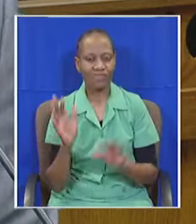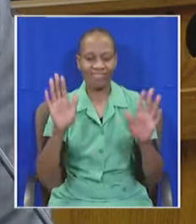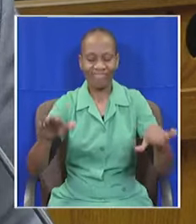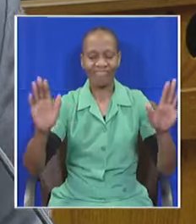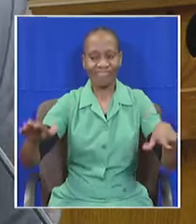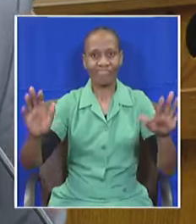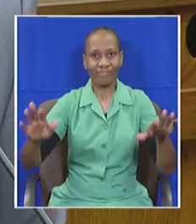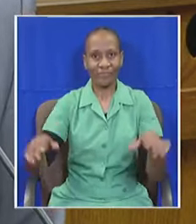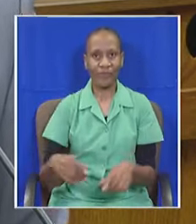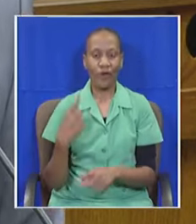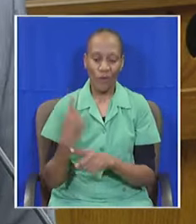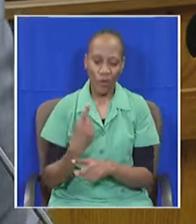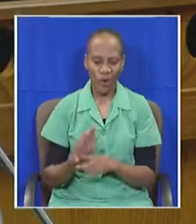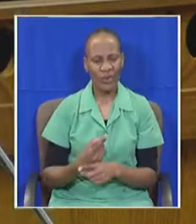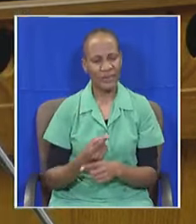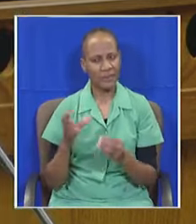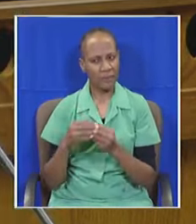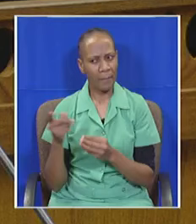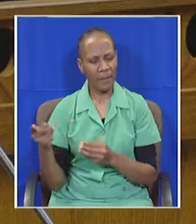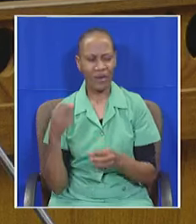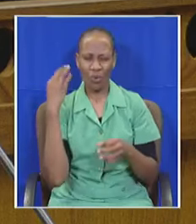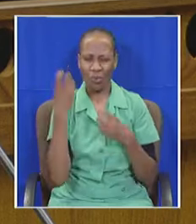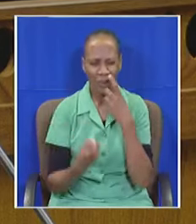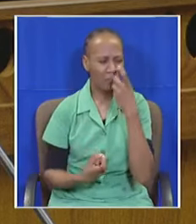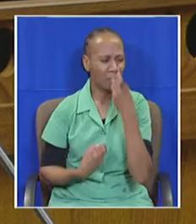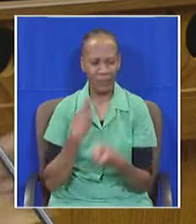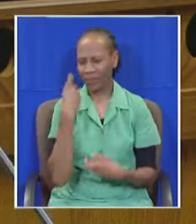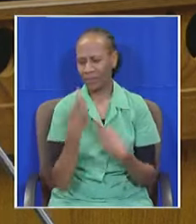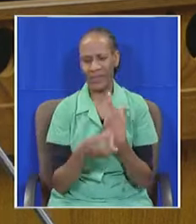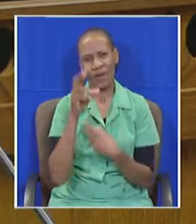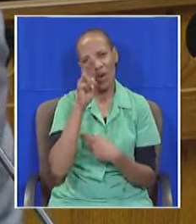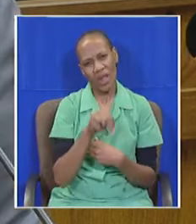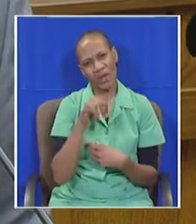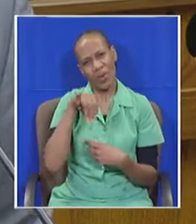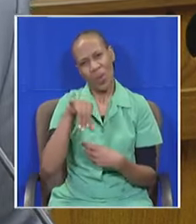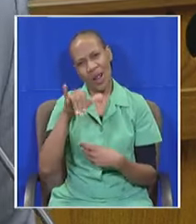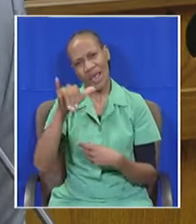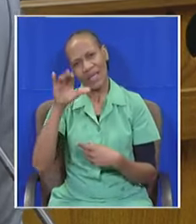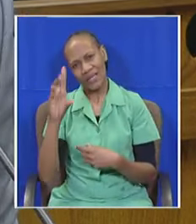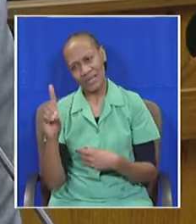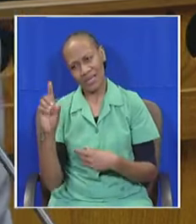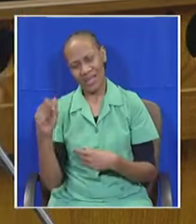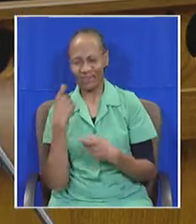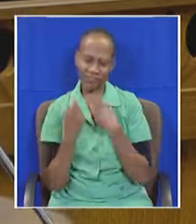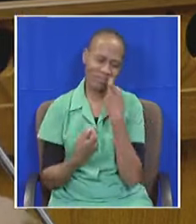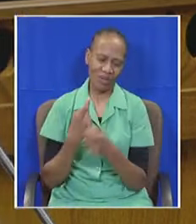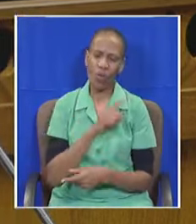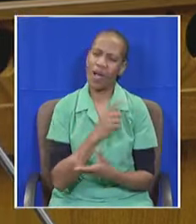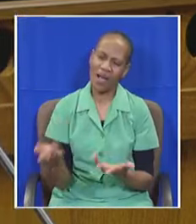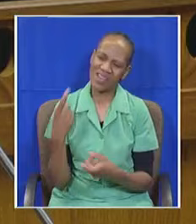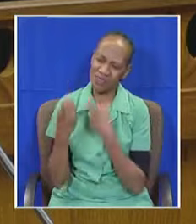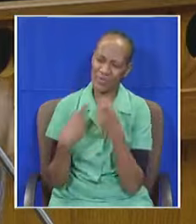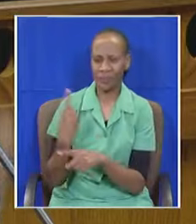Their consistent complaint about the National Youth Development Agency. And do you know why? It is because they are very